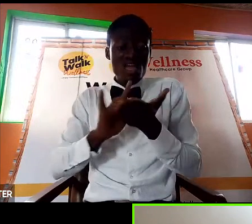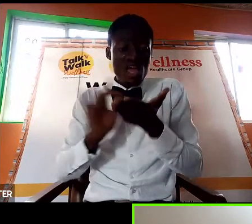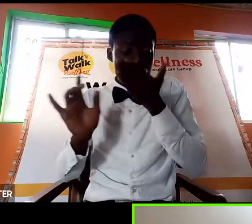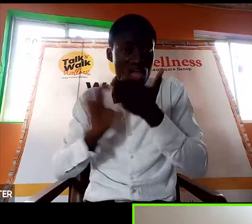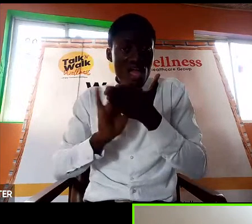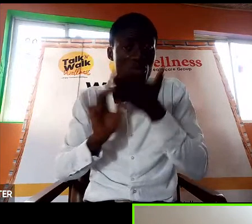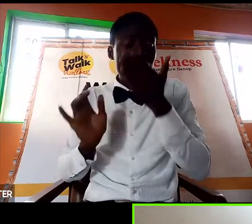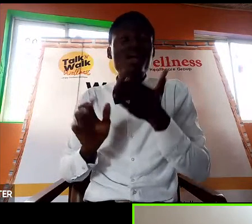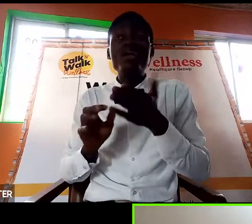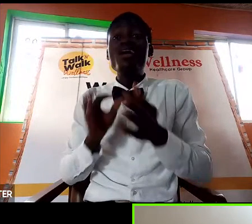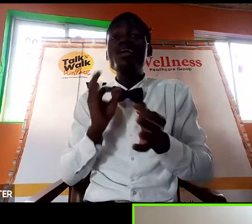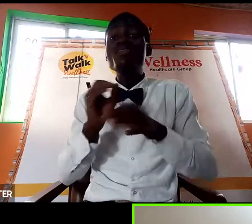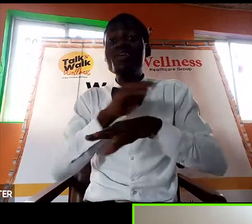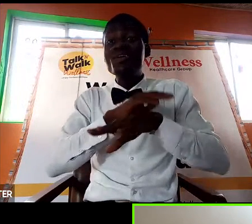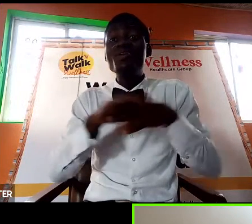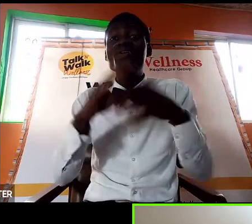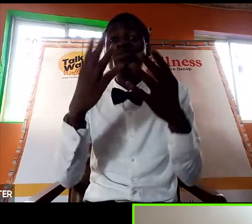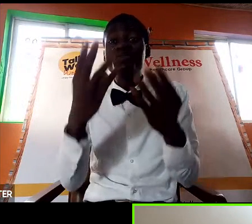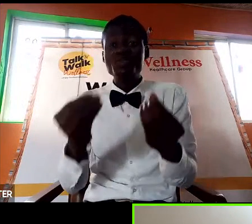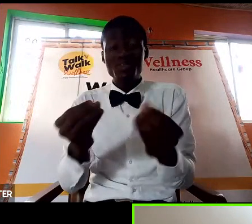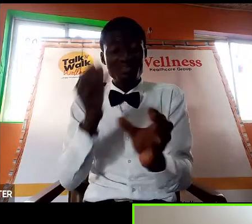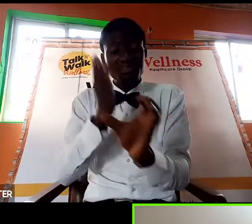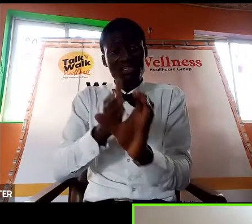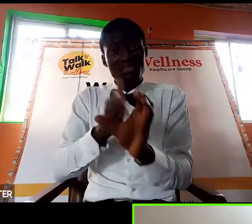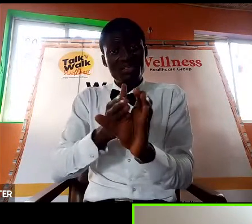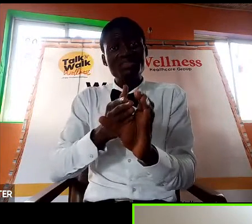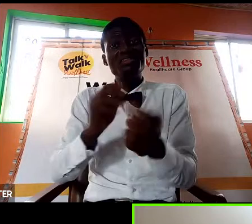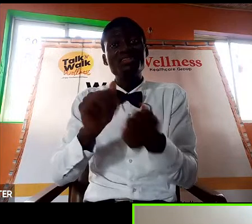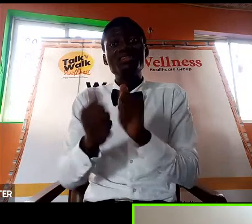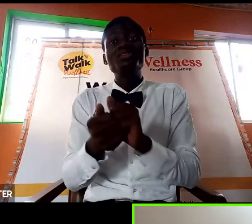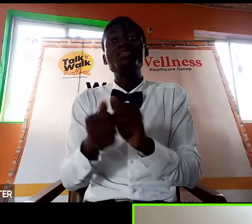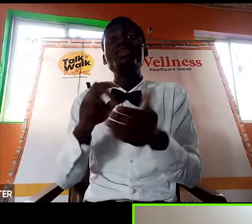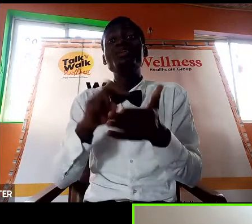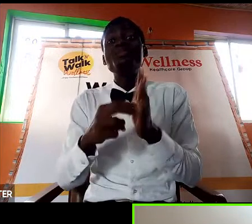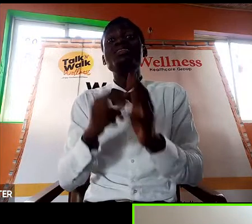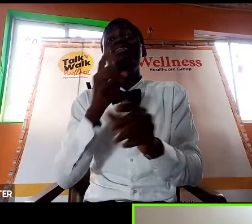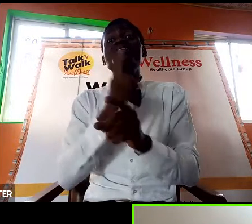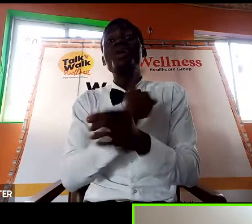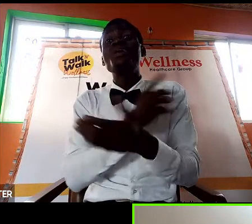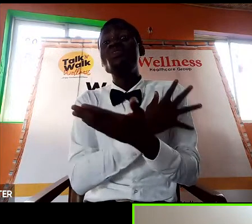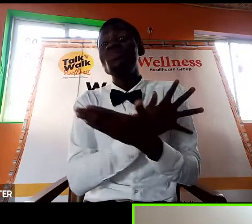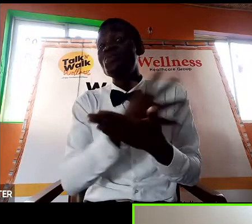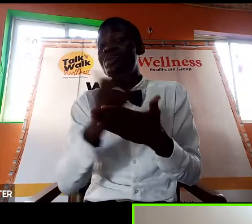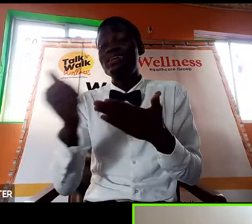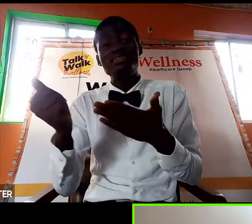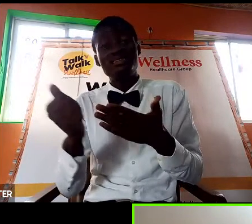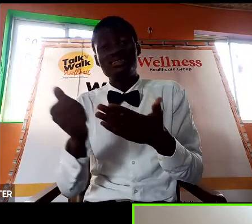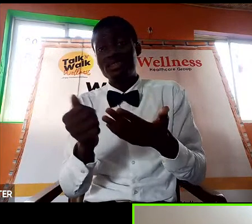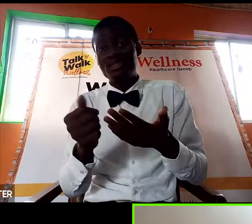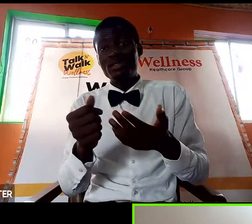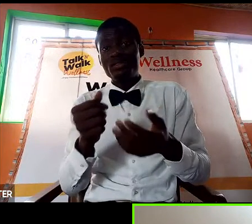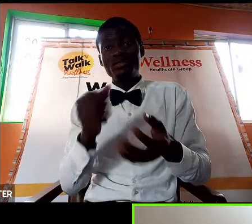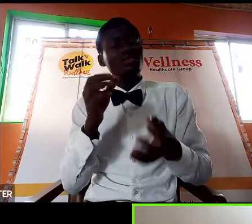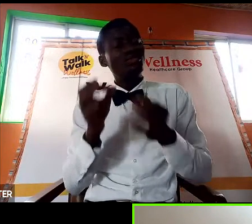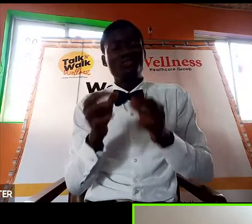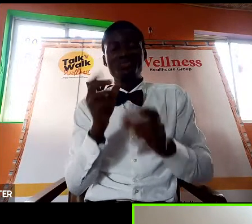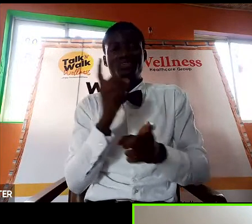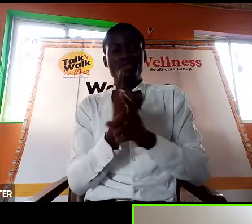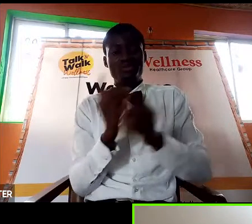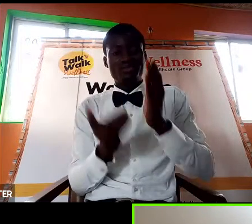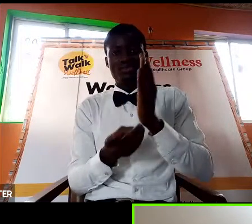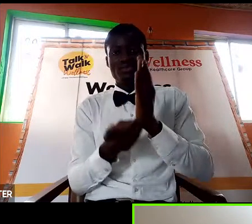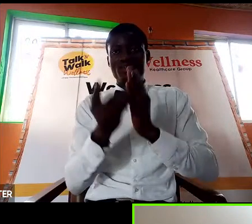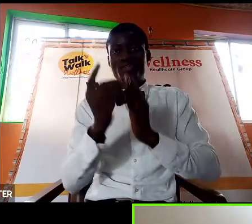issues, the drugs are just going to do the work at that immediate, and after some time you just develop tolerance, you know. So you need